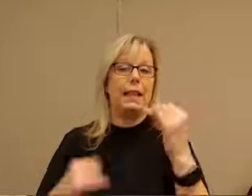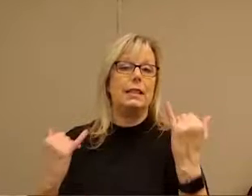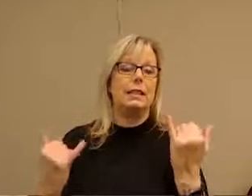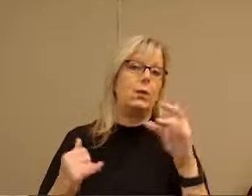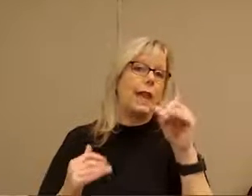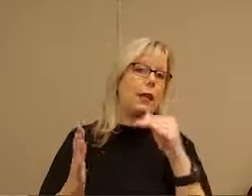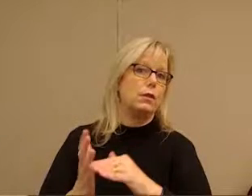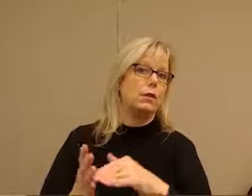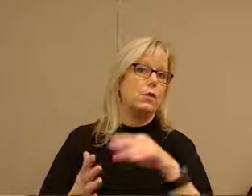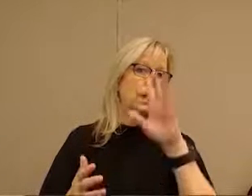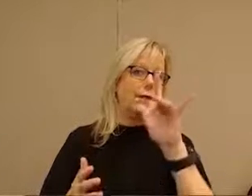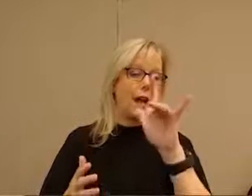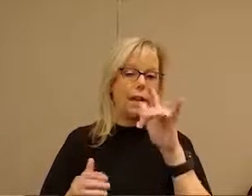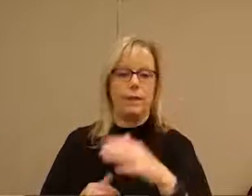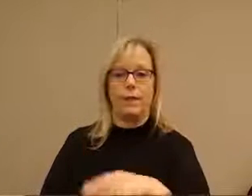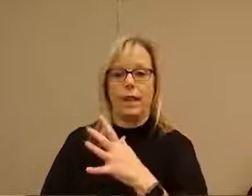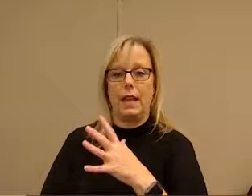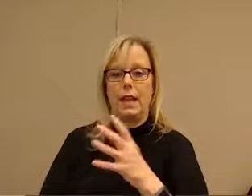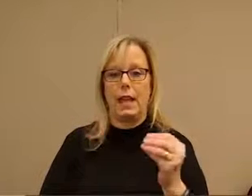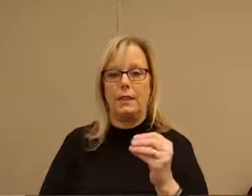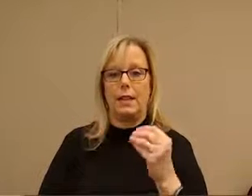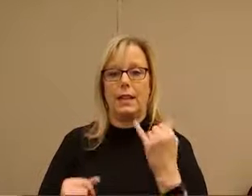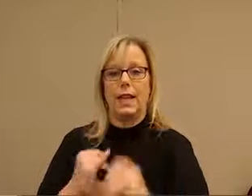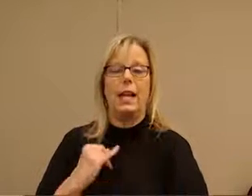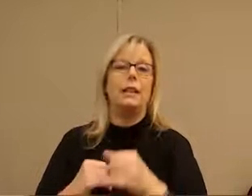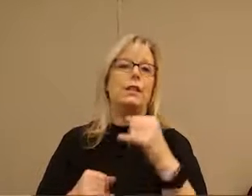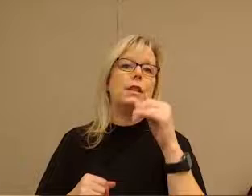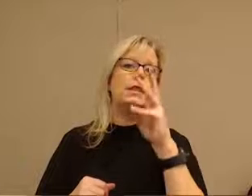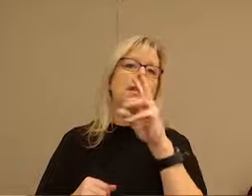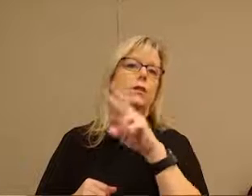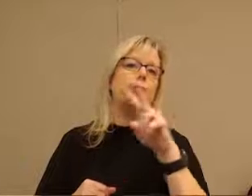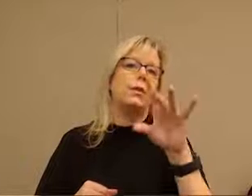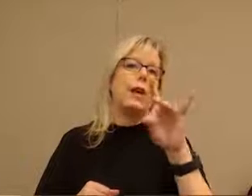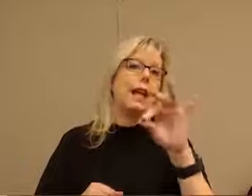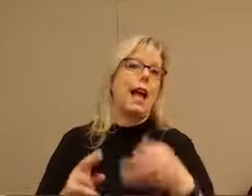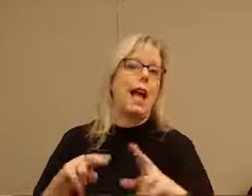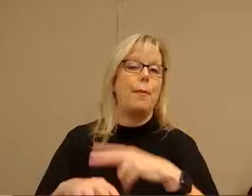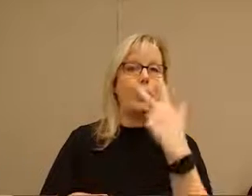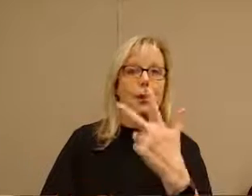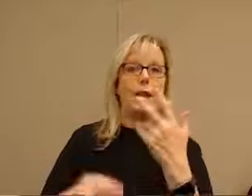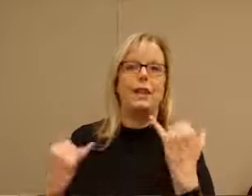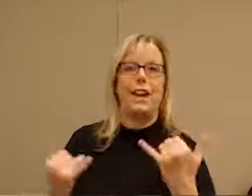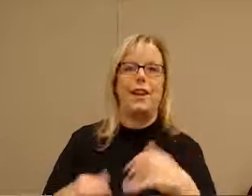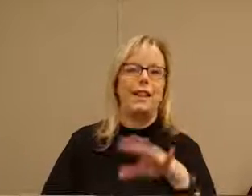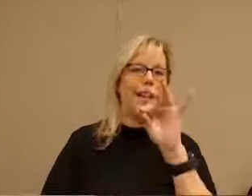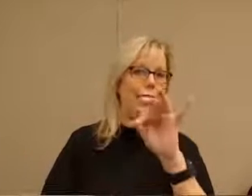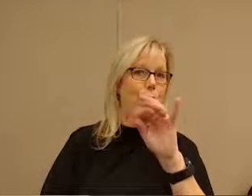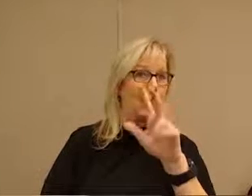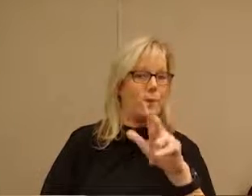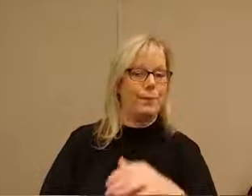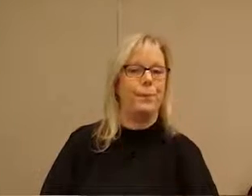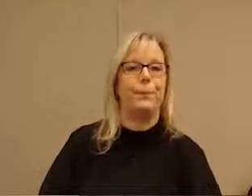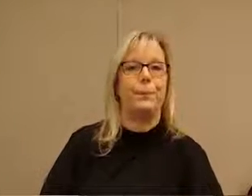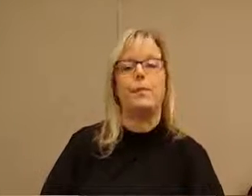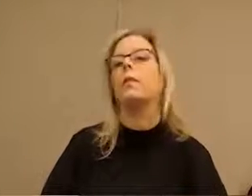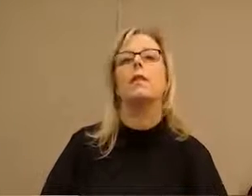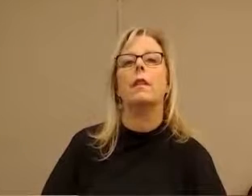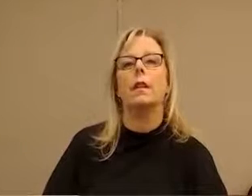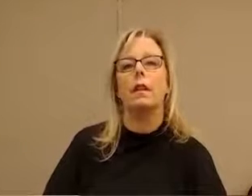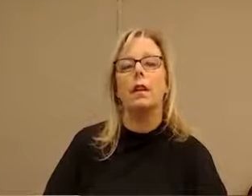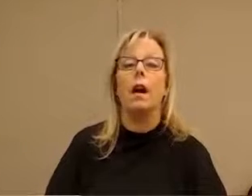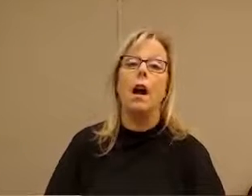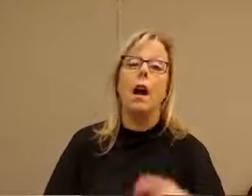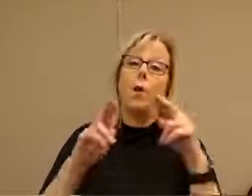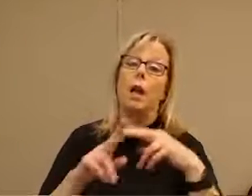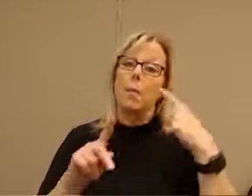99 to 1,025. And finally, 62289 up 3 to 93.